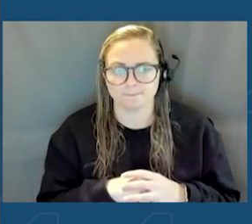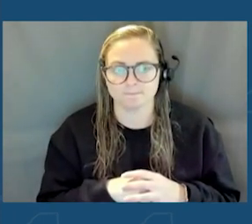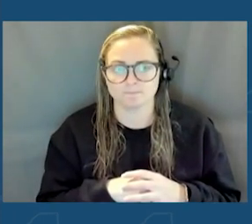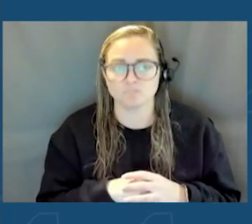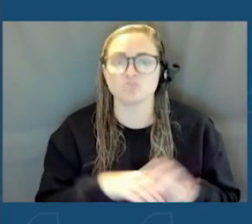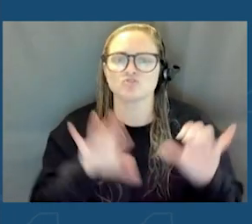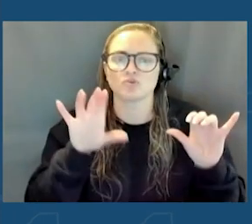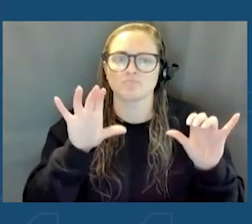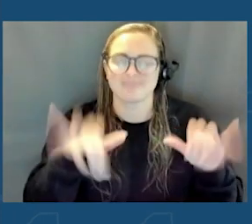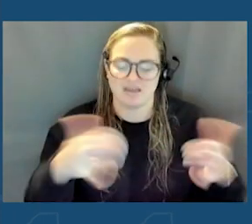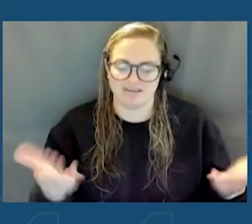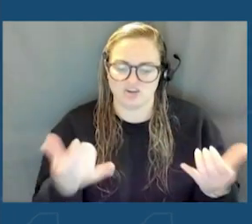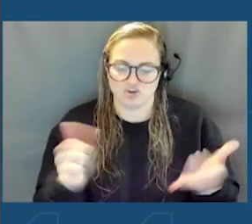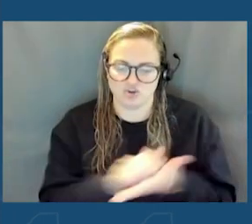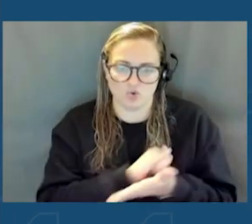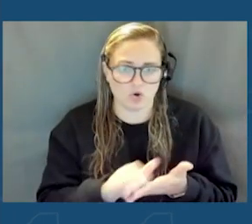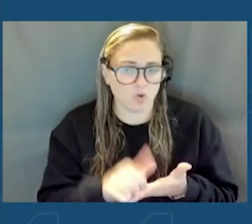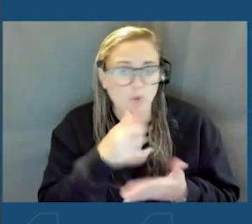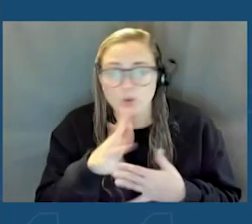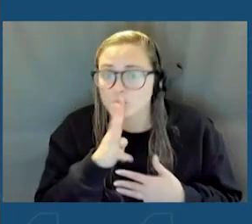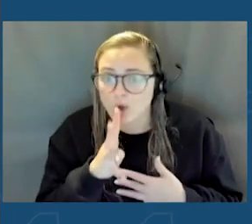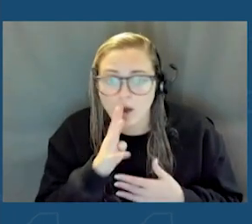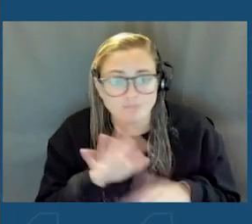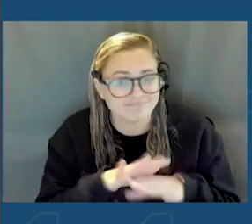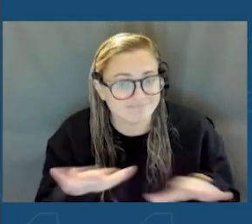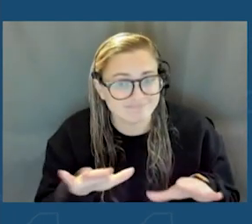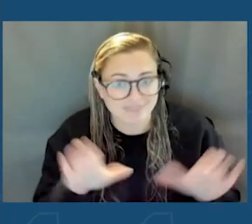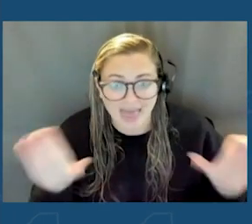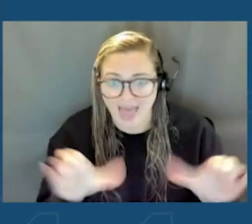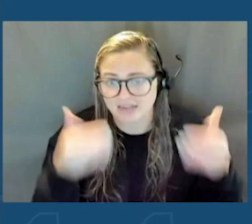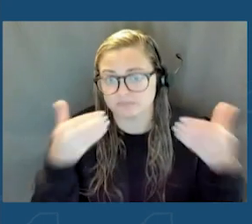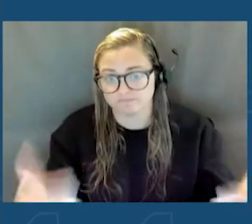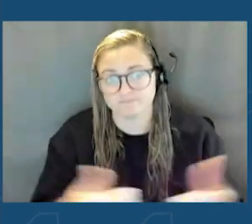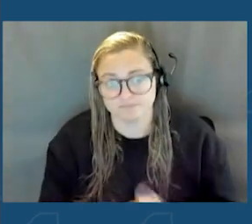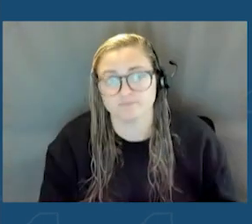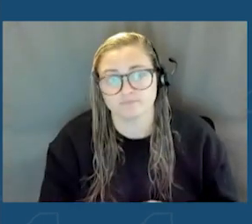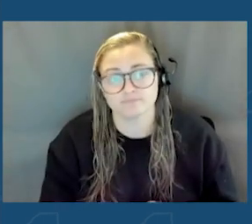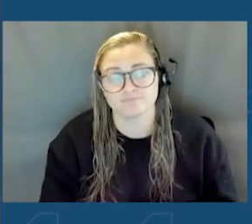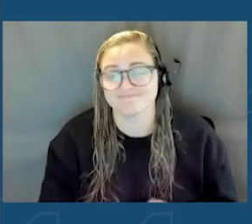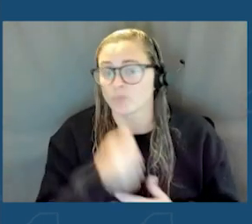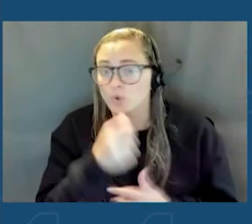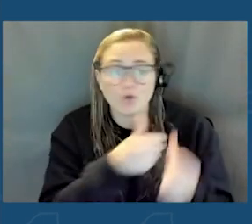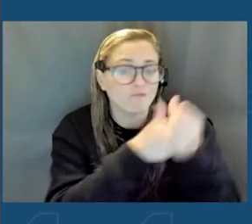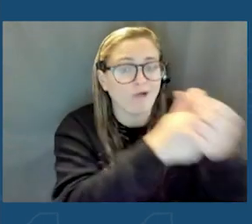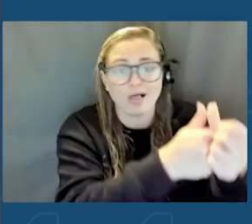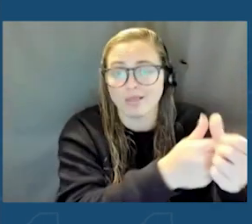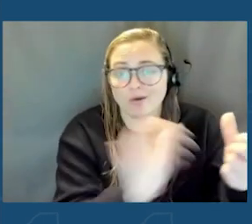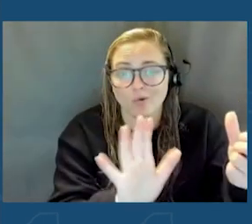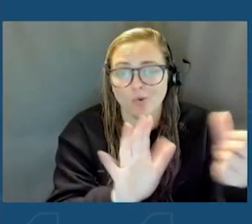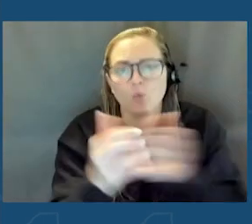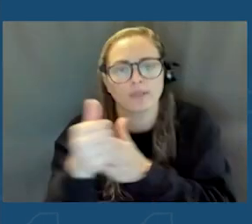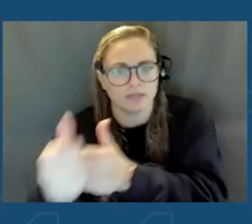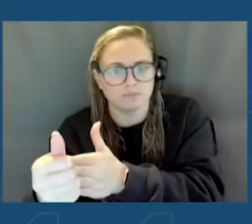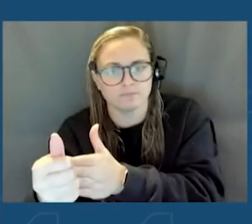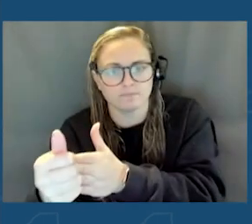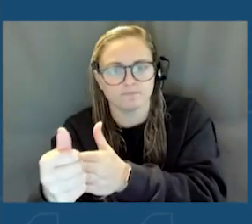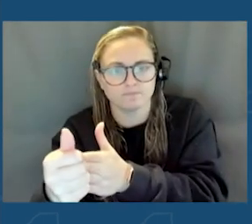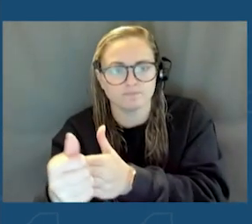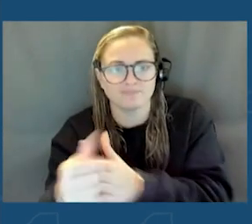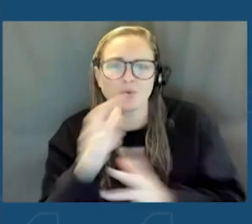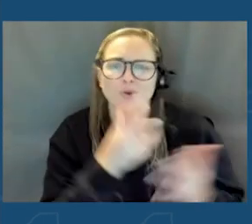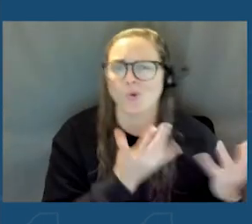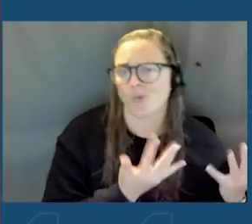York. We don't talk, we act. We don't follow, we lead. We don't